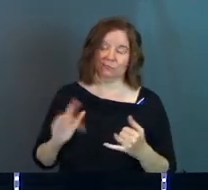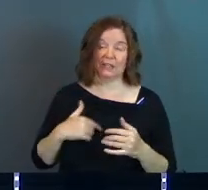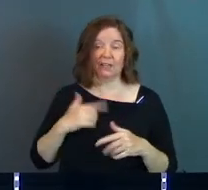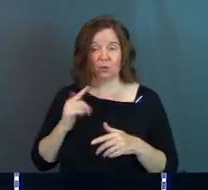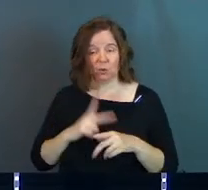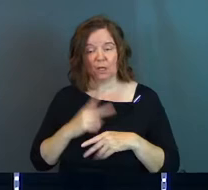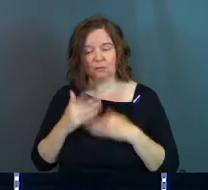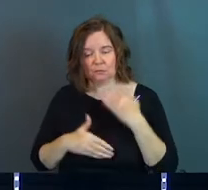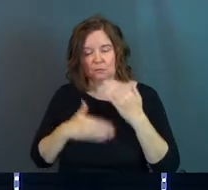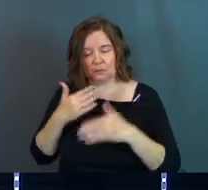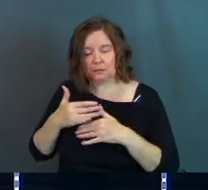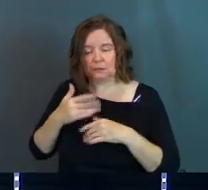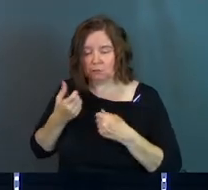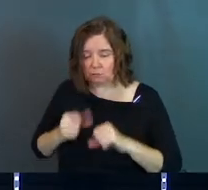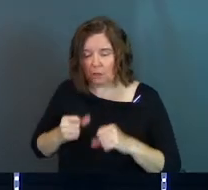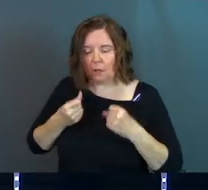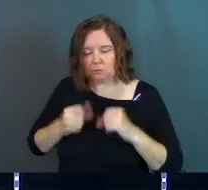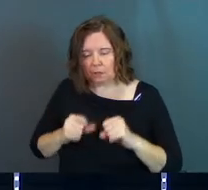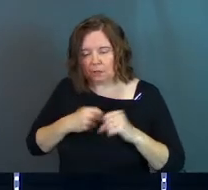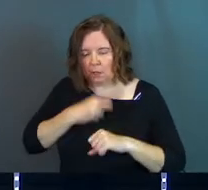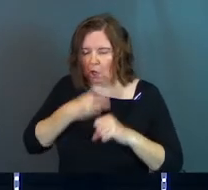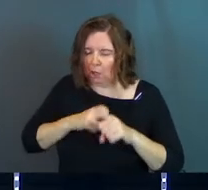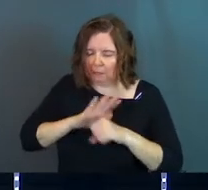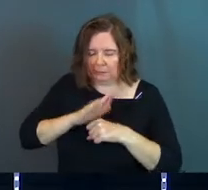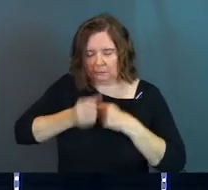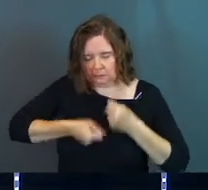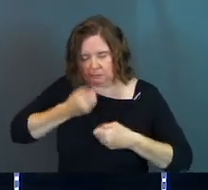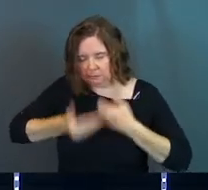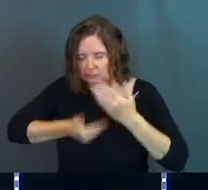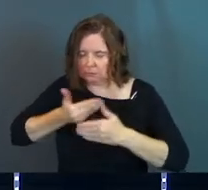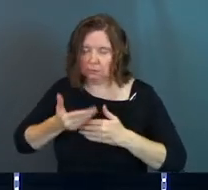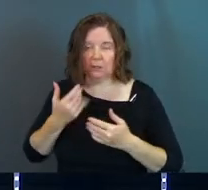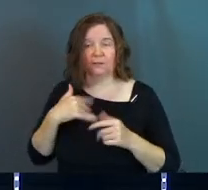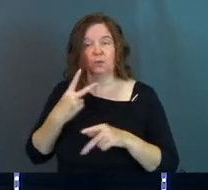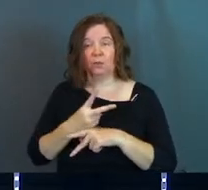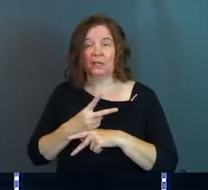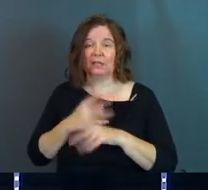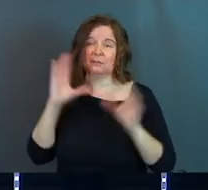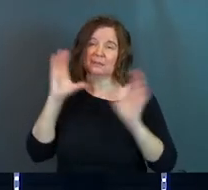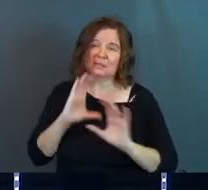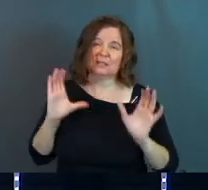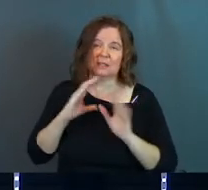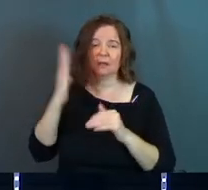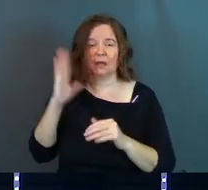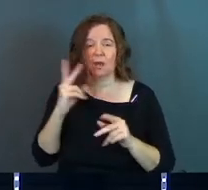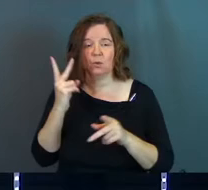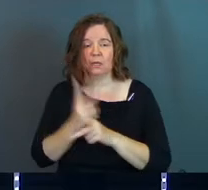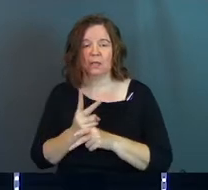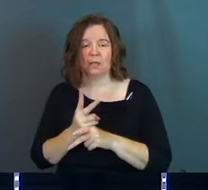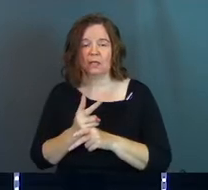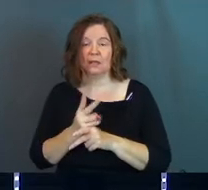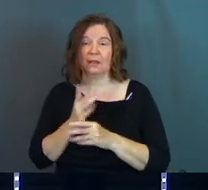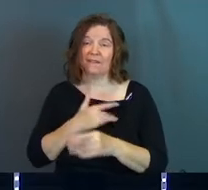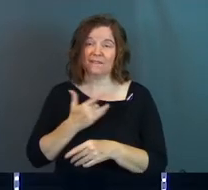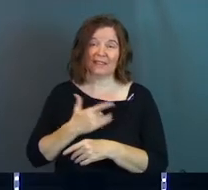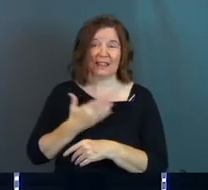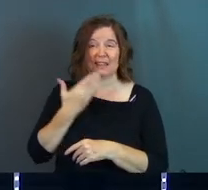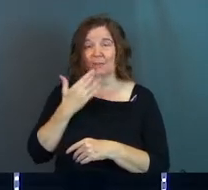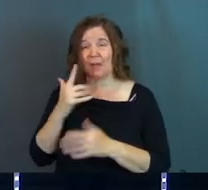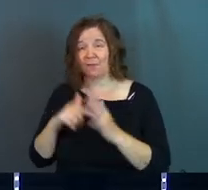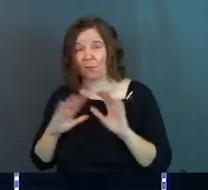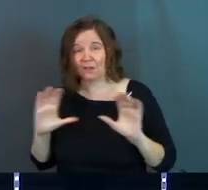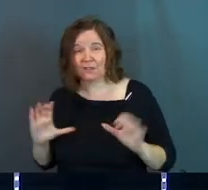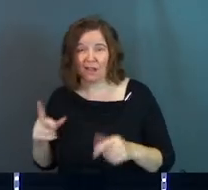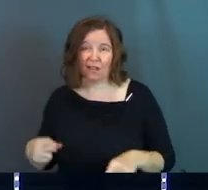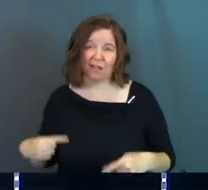this path, if you keep trying hard enough, right? You keep seeking God. You keep feeling bad for what